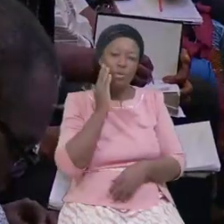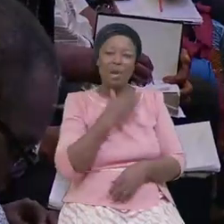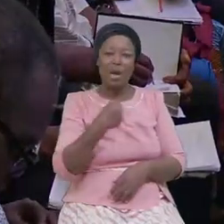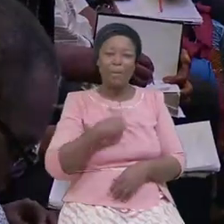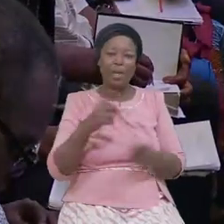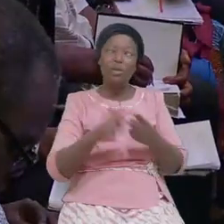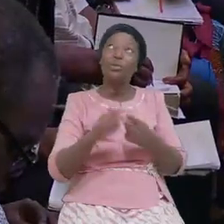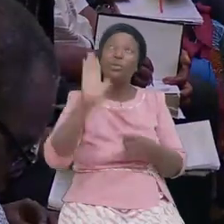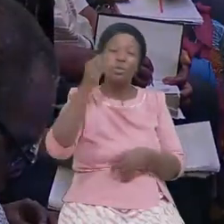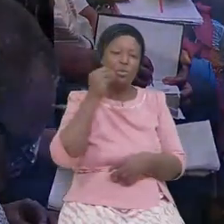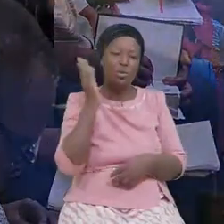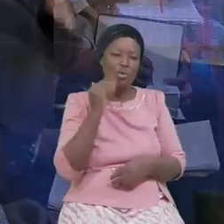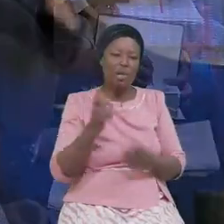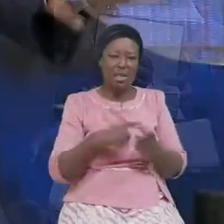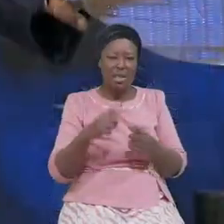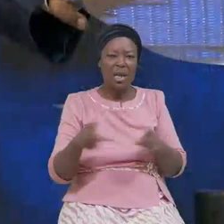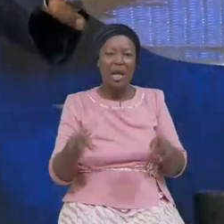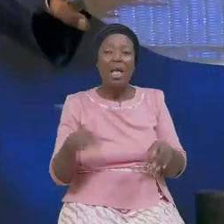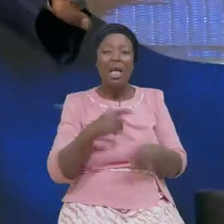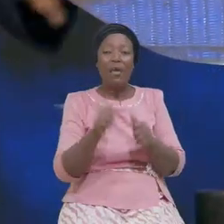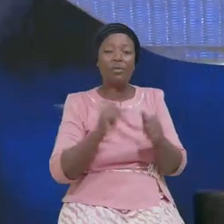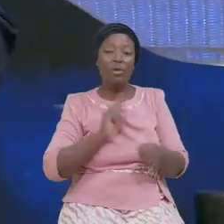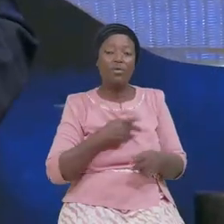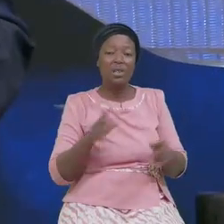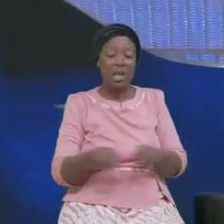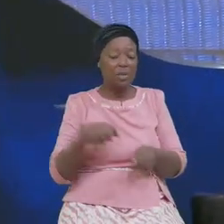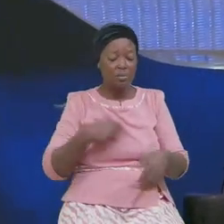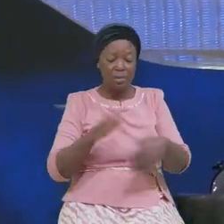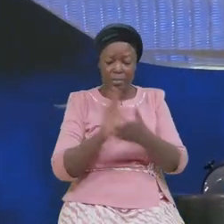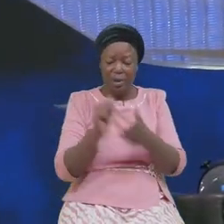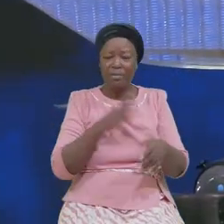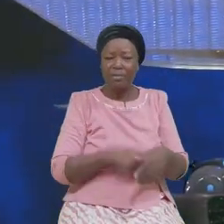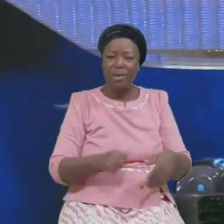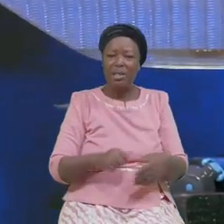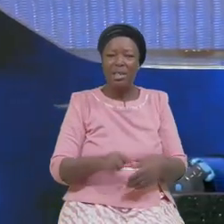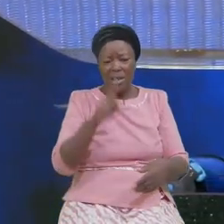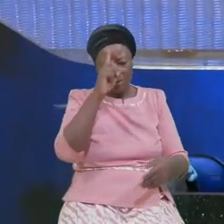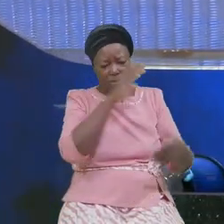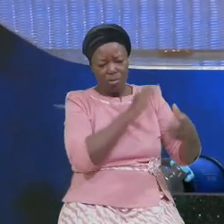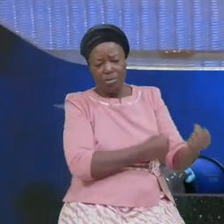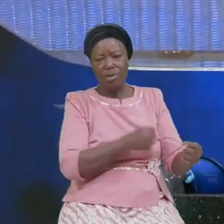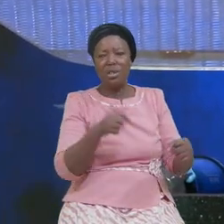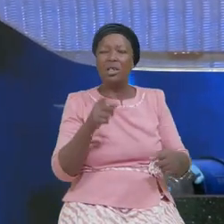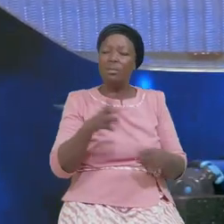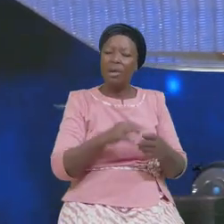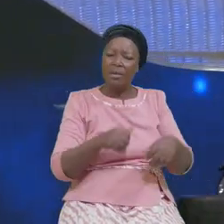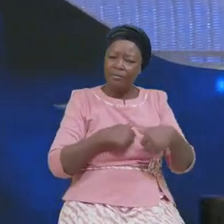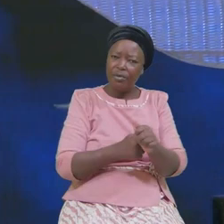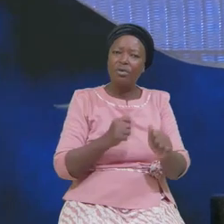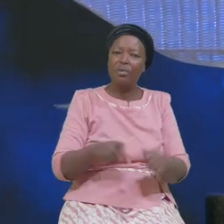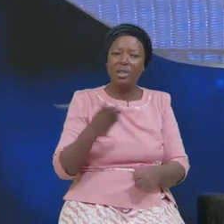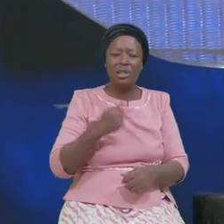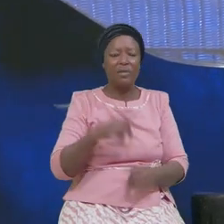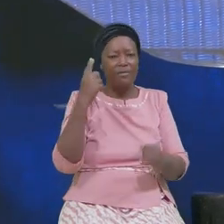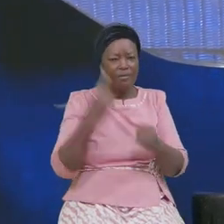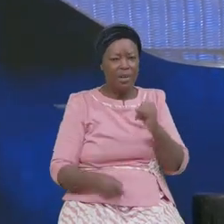we believe in him and follow him and trust him, there is the final glorious